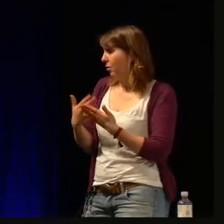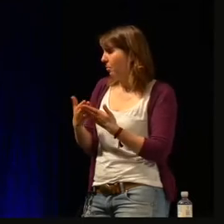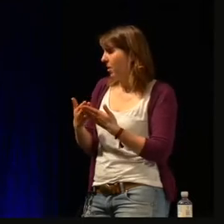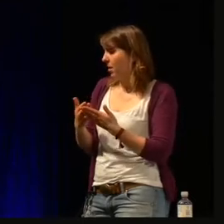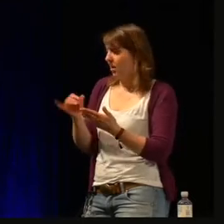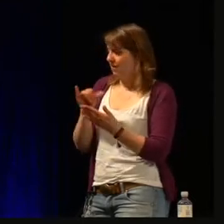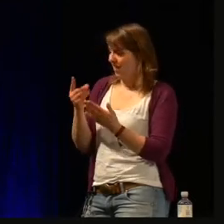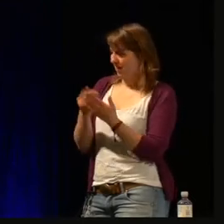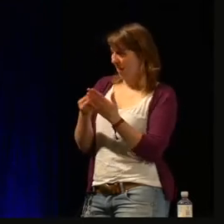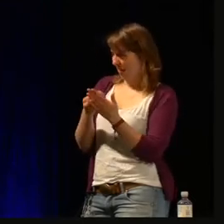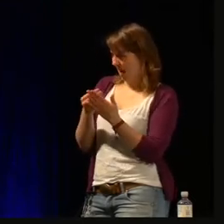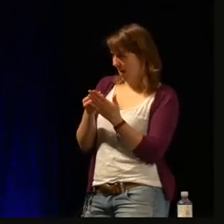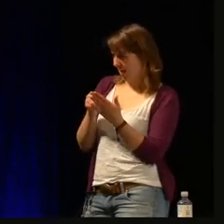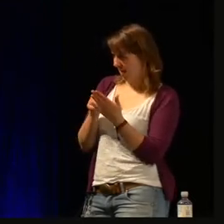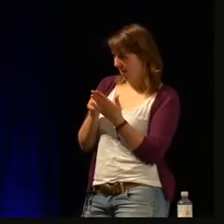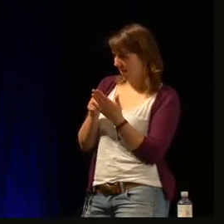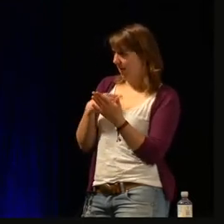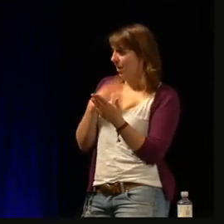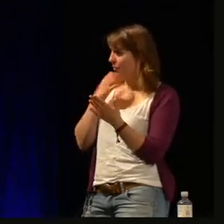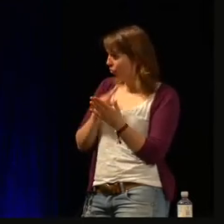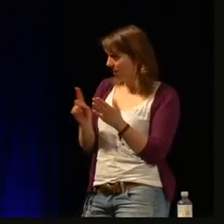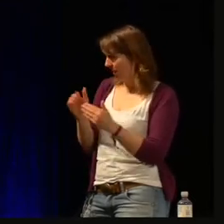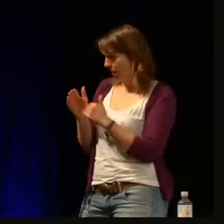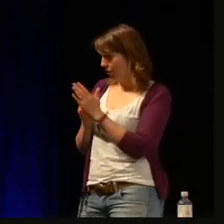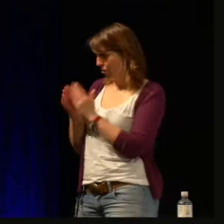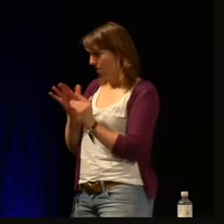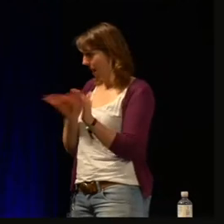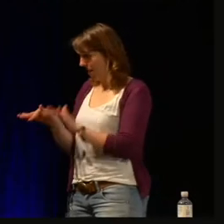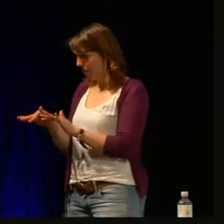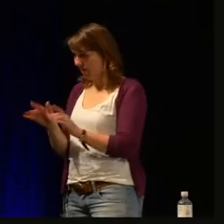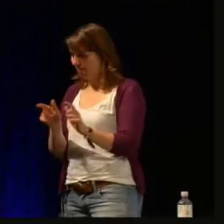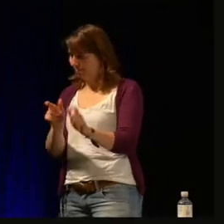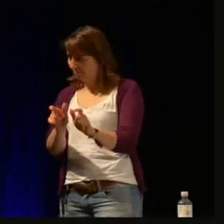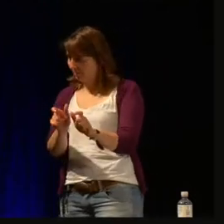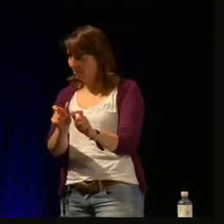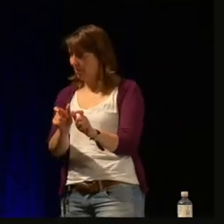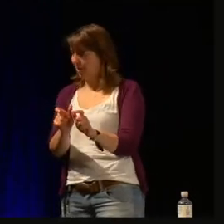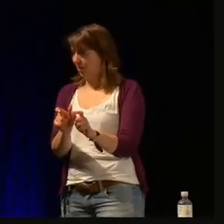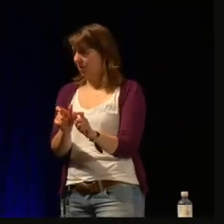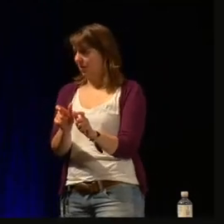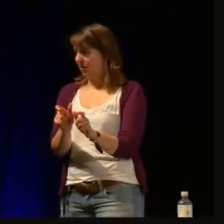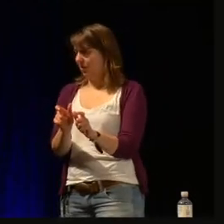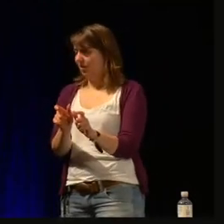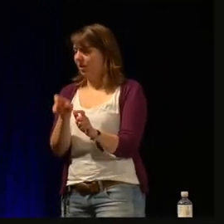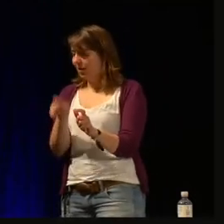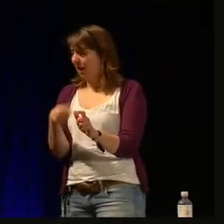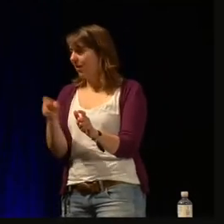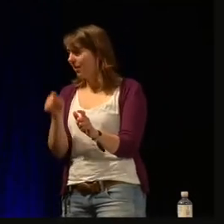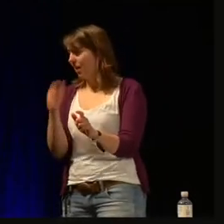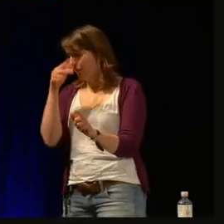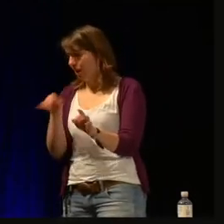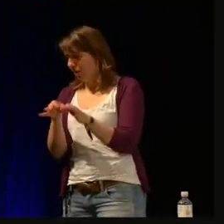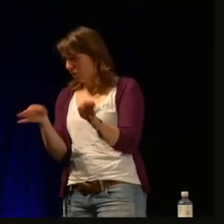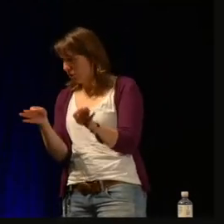what sort of data points are sensitive and shouldn't be taken into account to draw